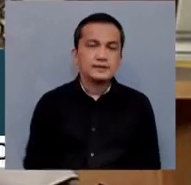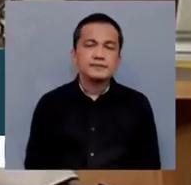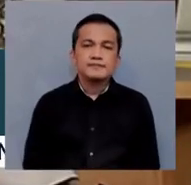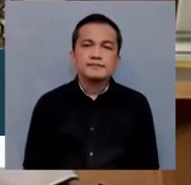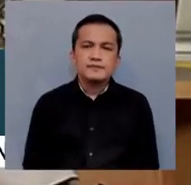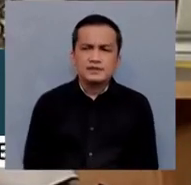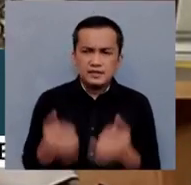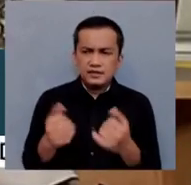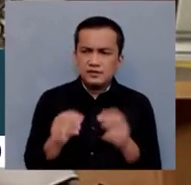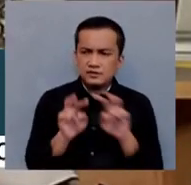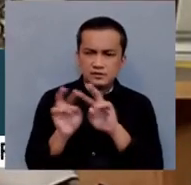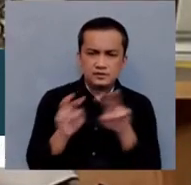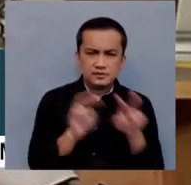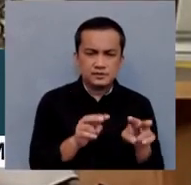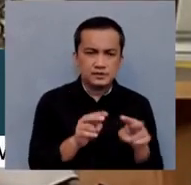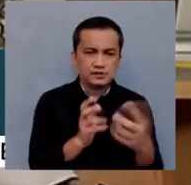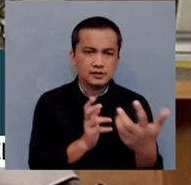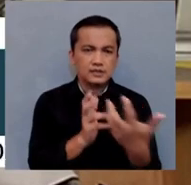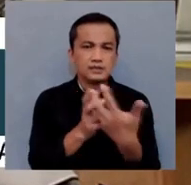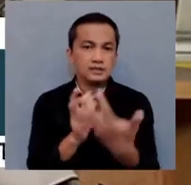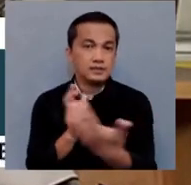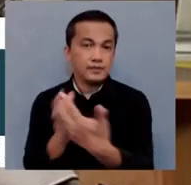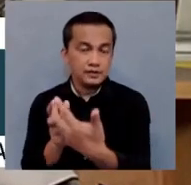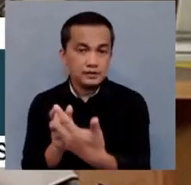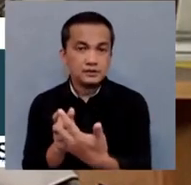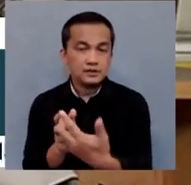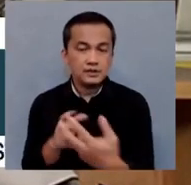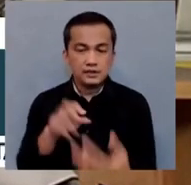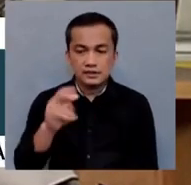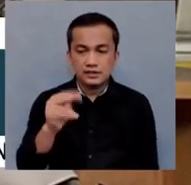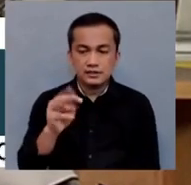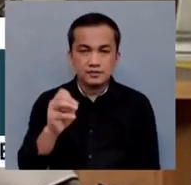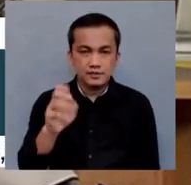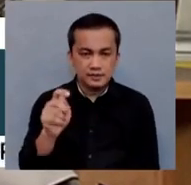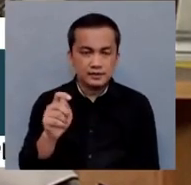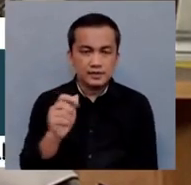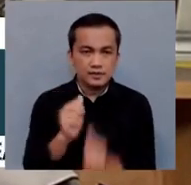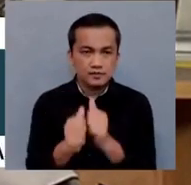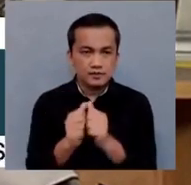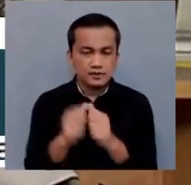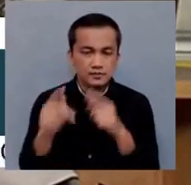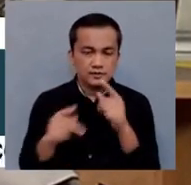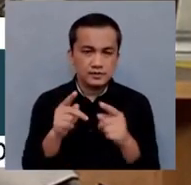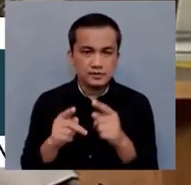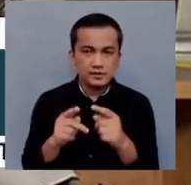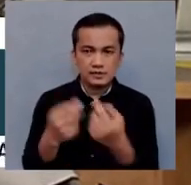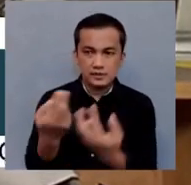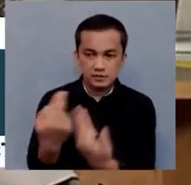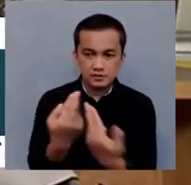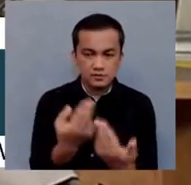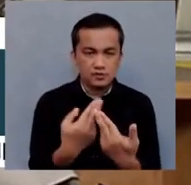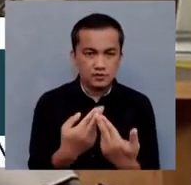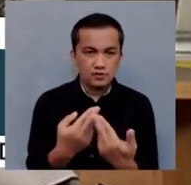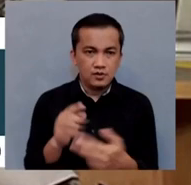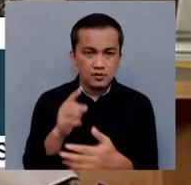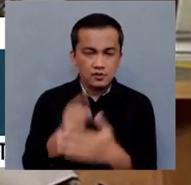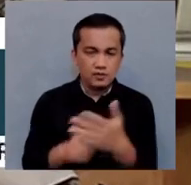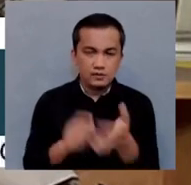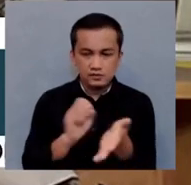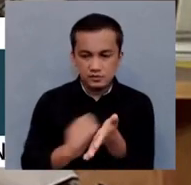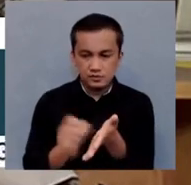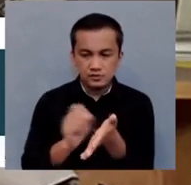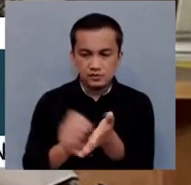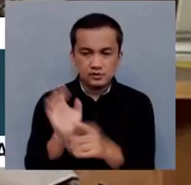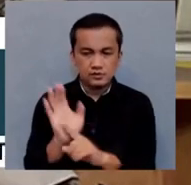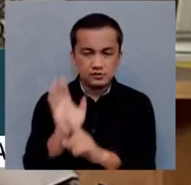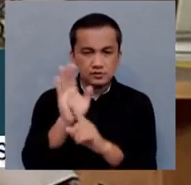yung engagements, kasi engagements really means that people are responding to what you have written or shown in